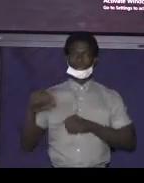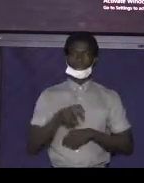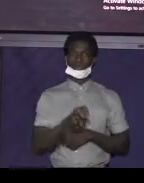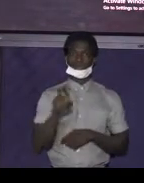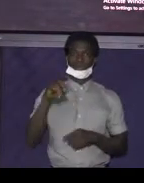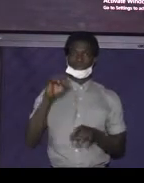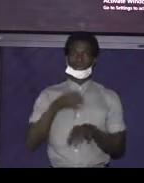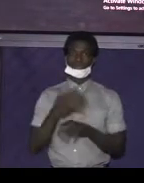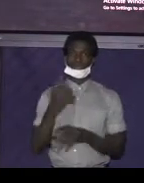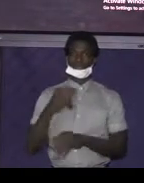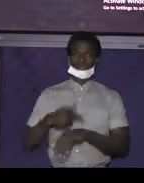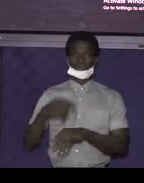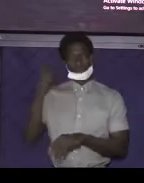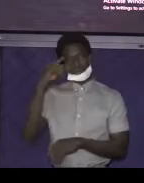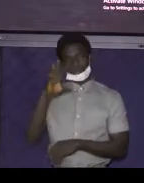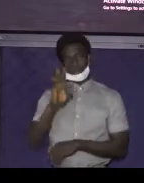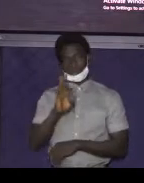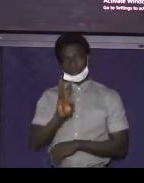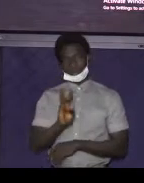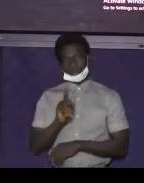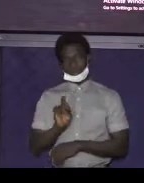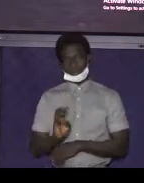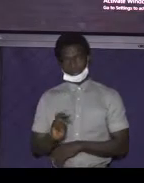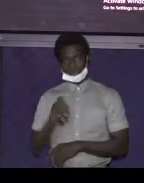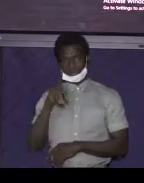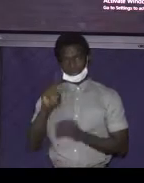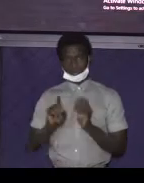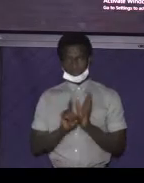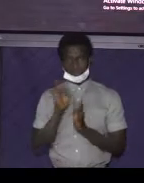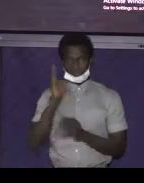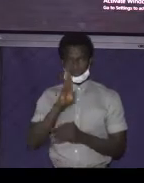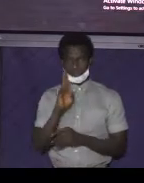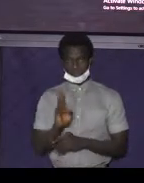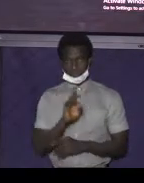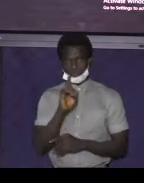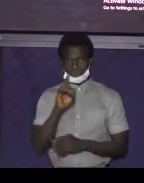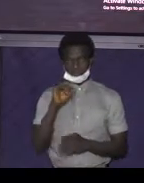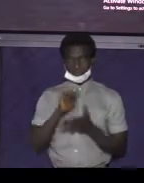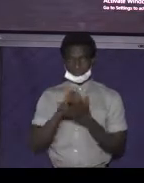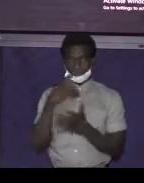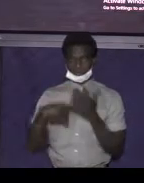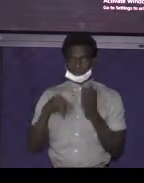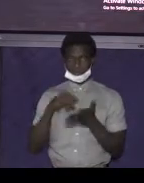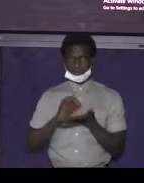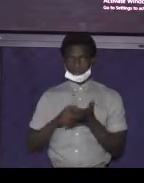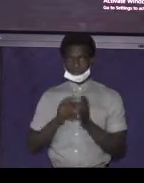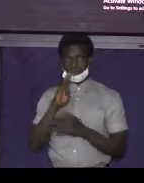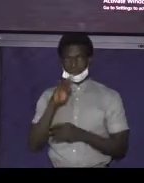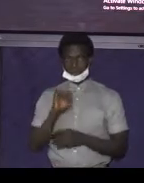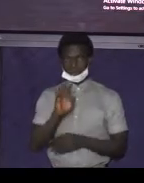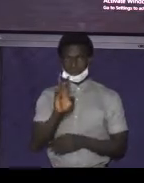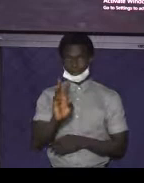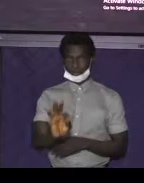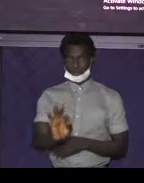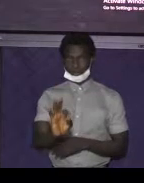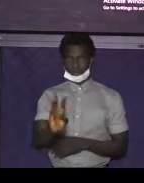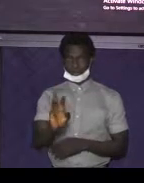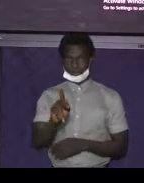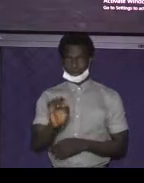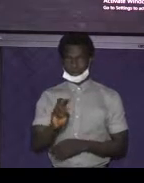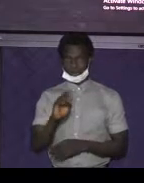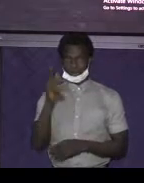time taken that for 96 kilometers, 1 hour will be used. That is what is meant by 96 kilometers per